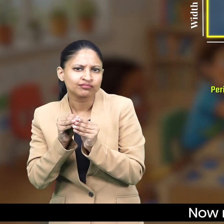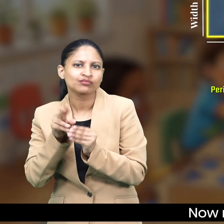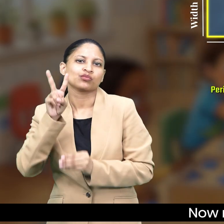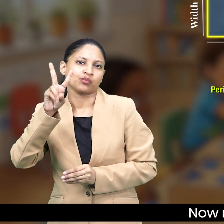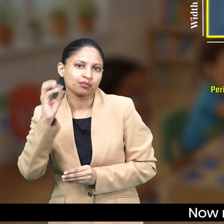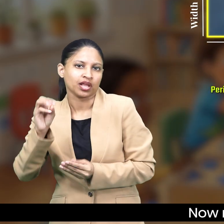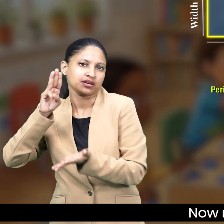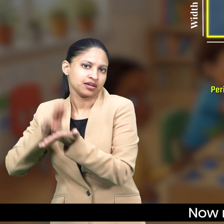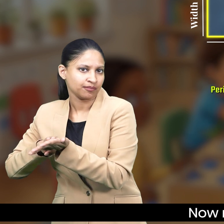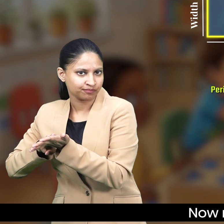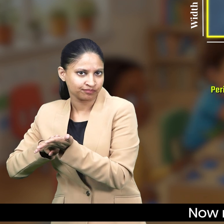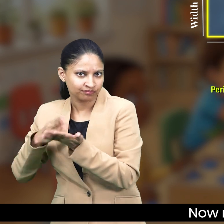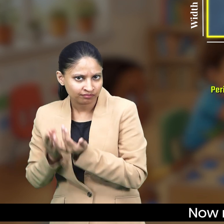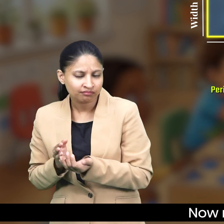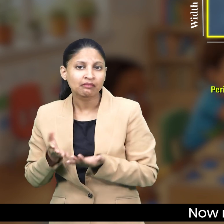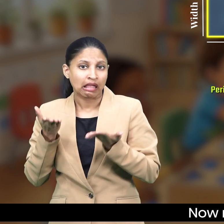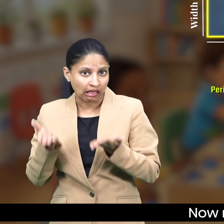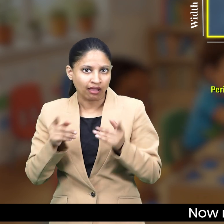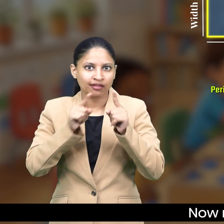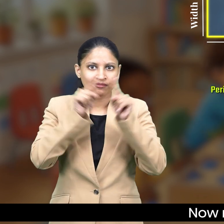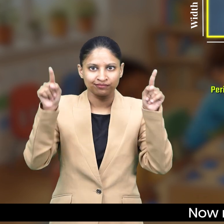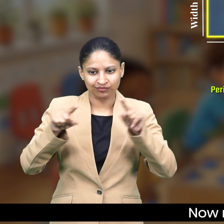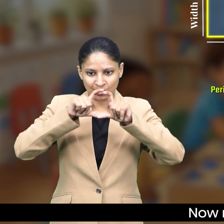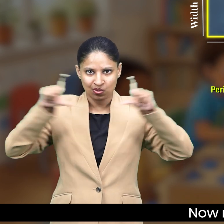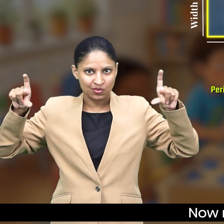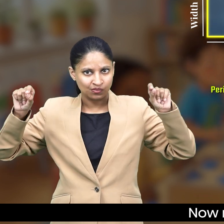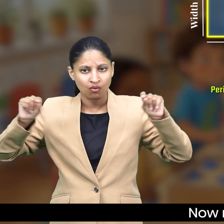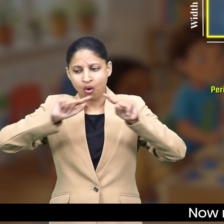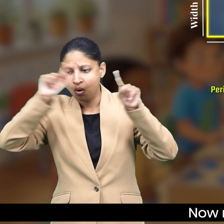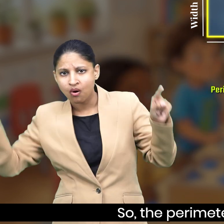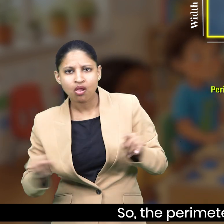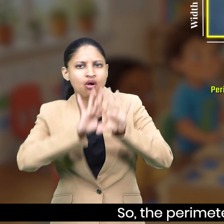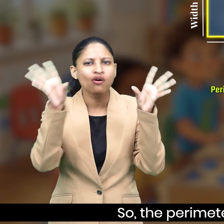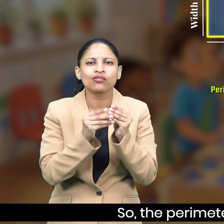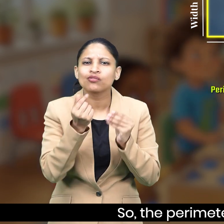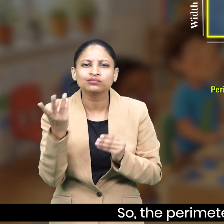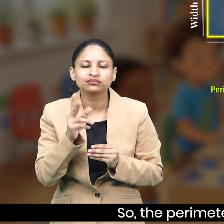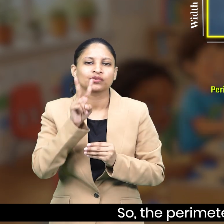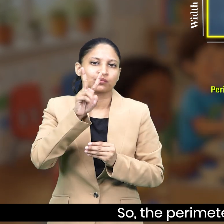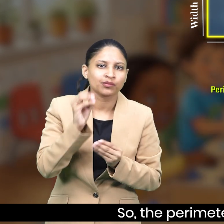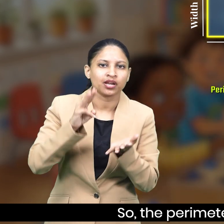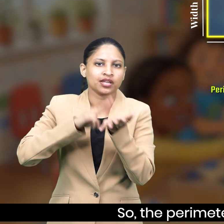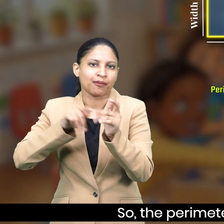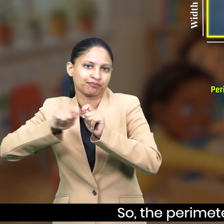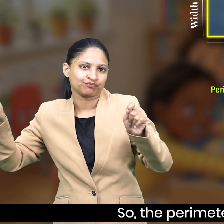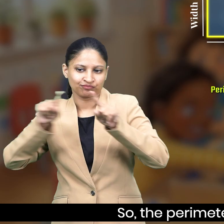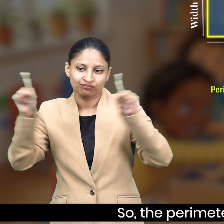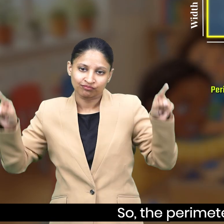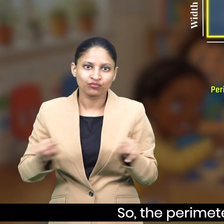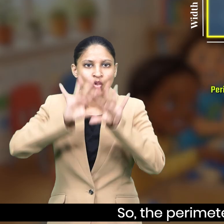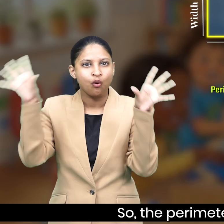into 10 is equal to 20 meters. So the perimeter of the rectangle